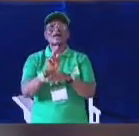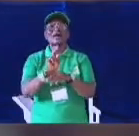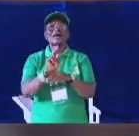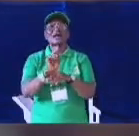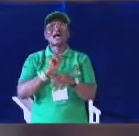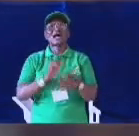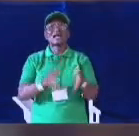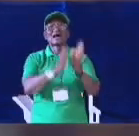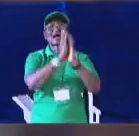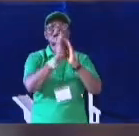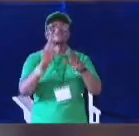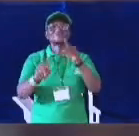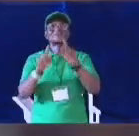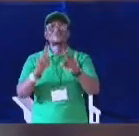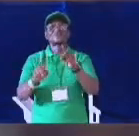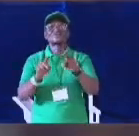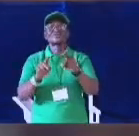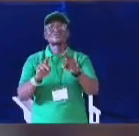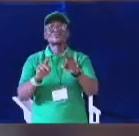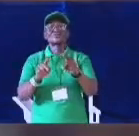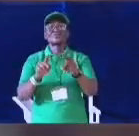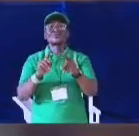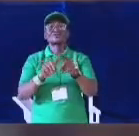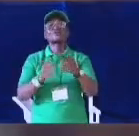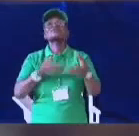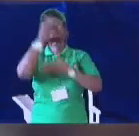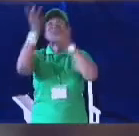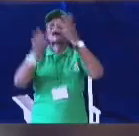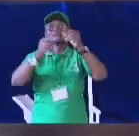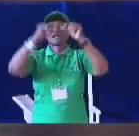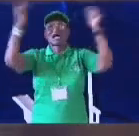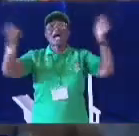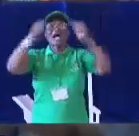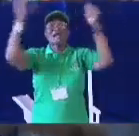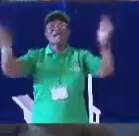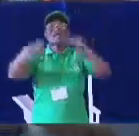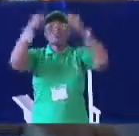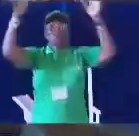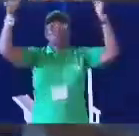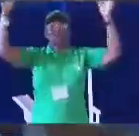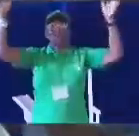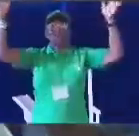I asked people to shout hallelujah.